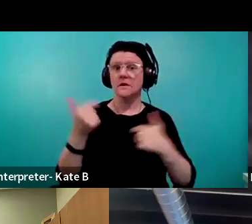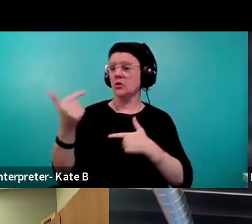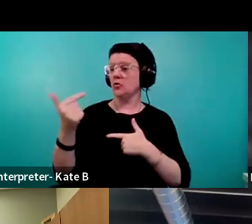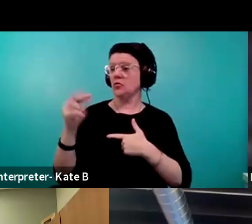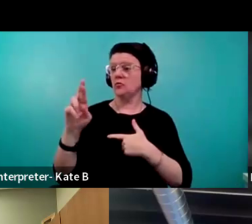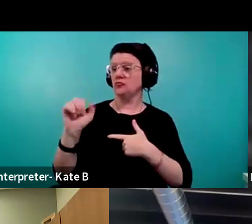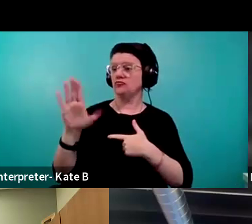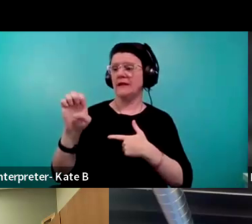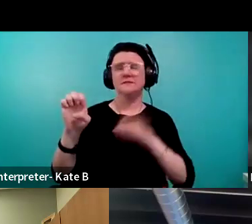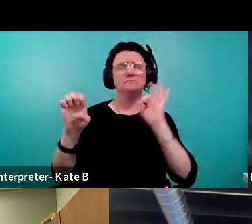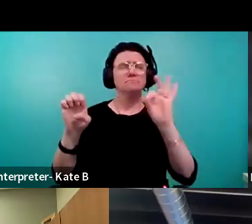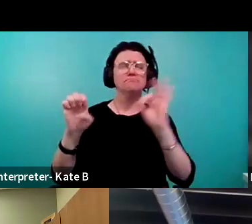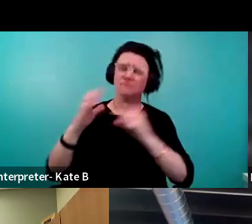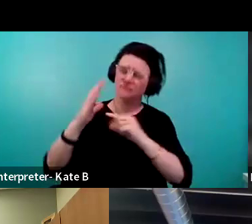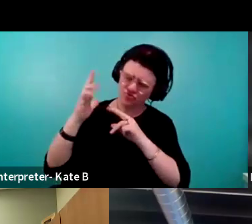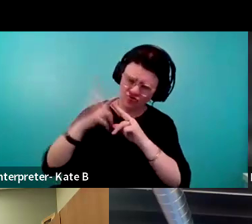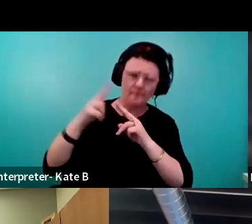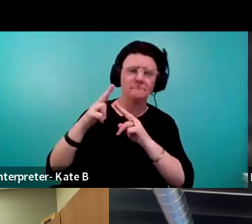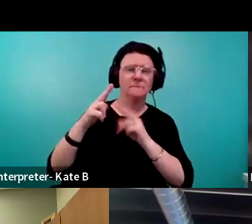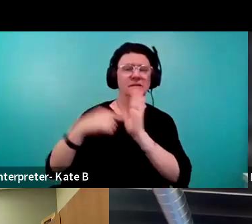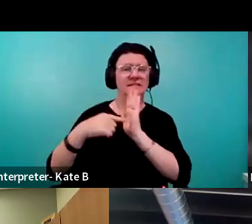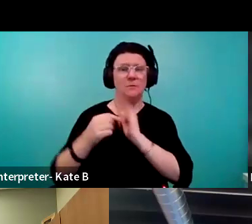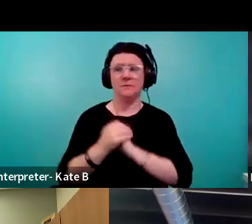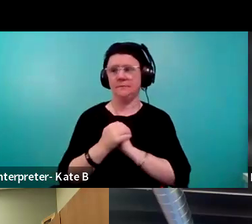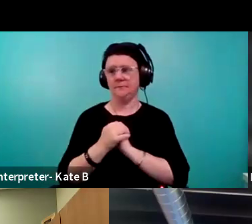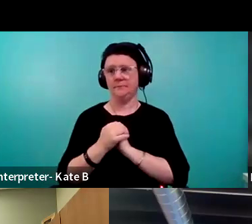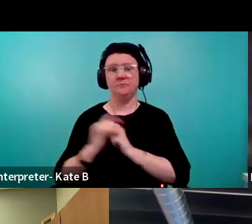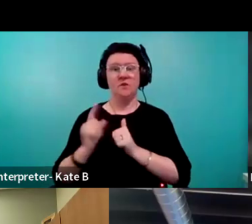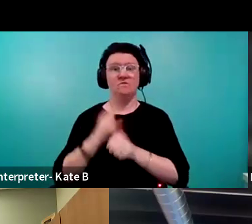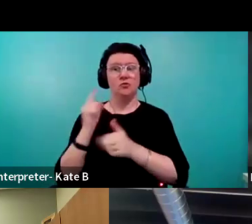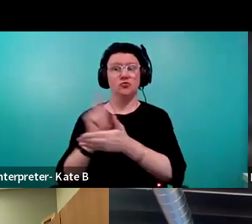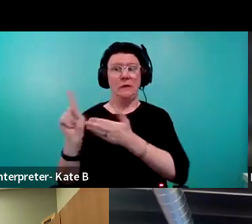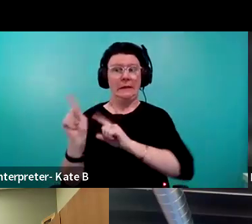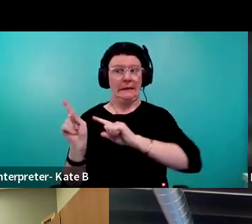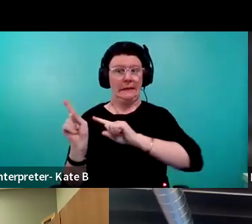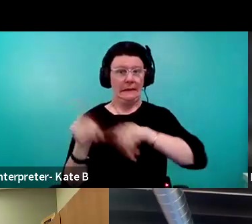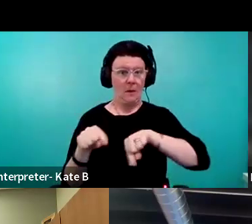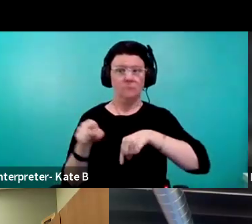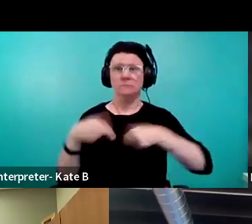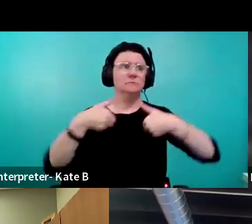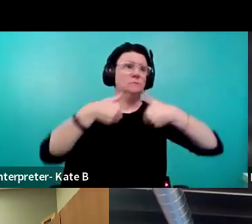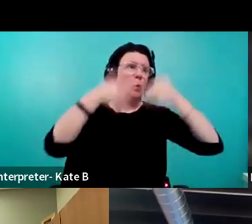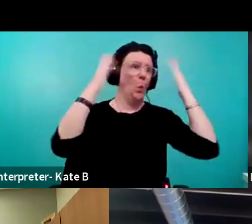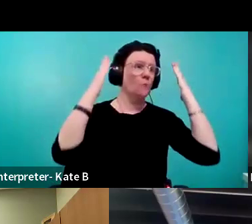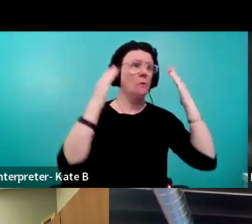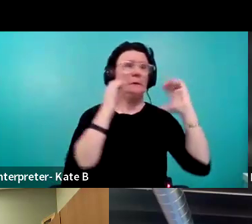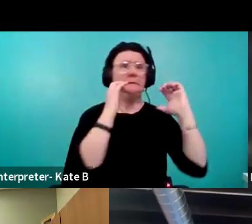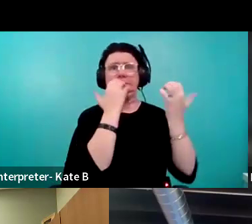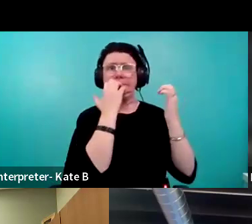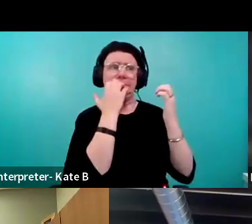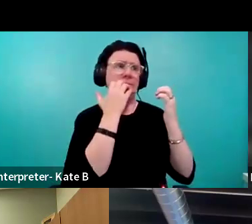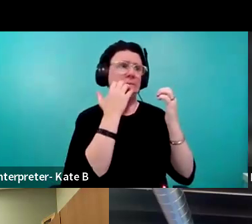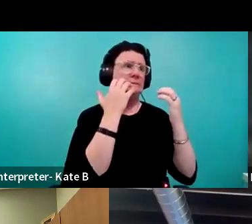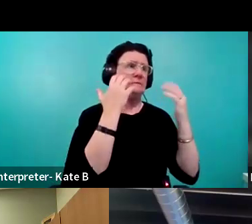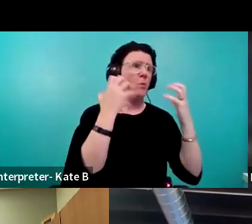great example. She came here the first weekend she came here, she was overwhelmed and wanted to take a